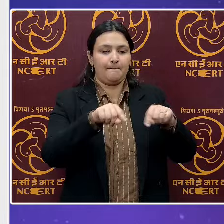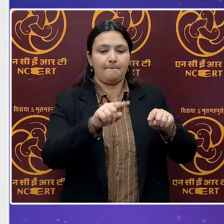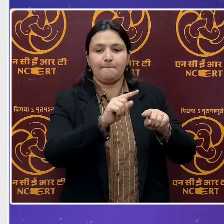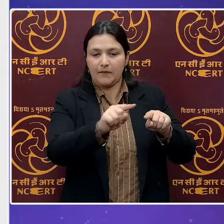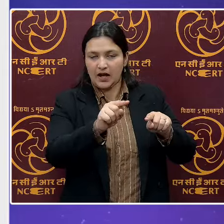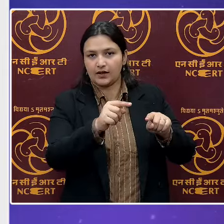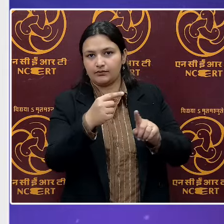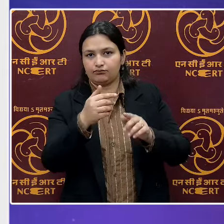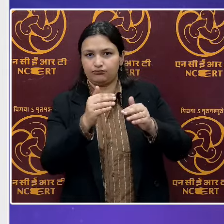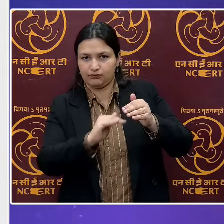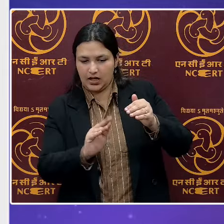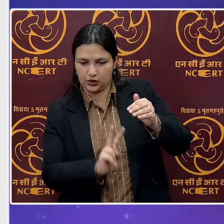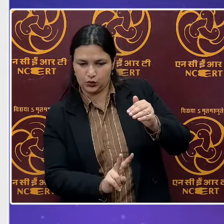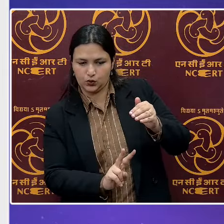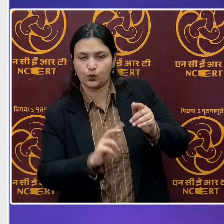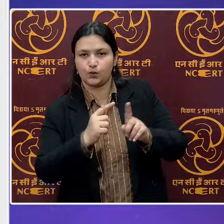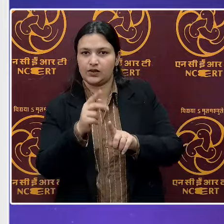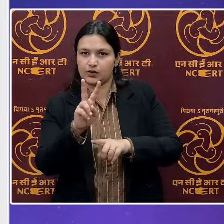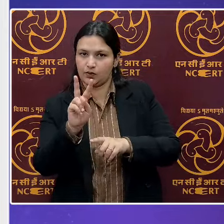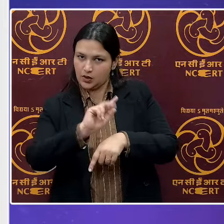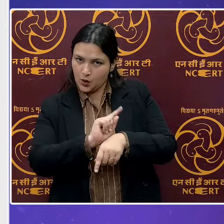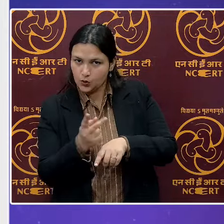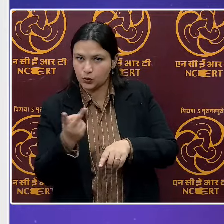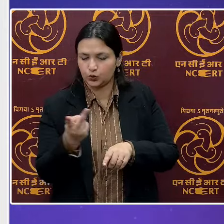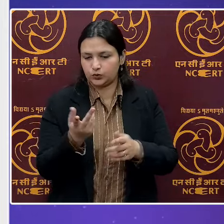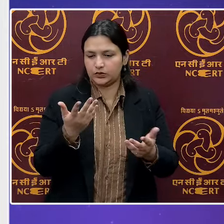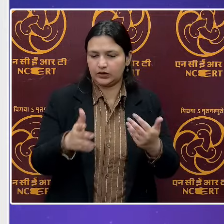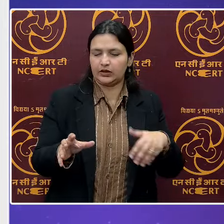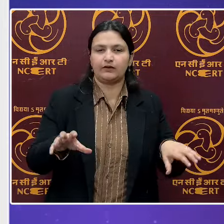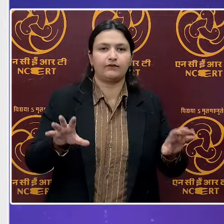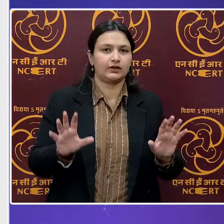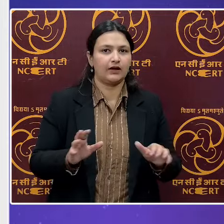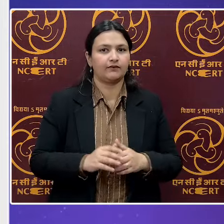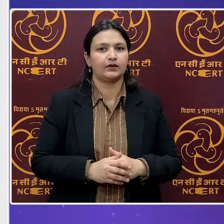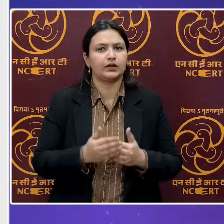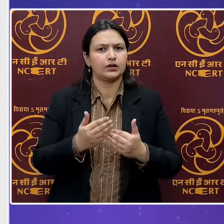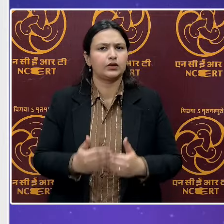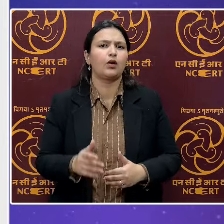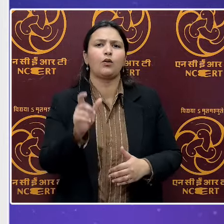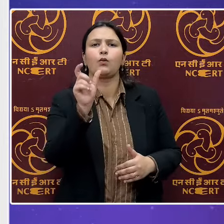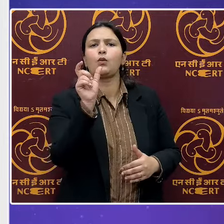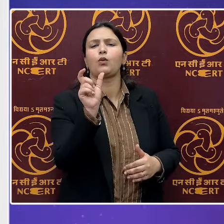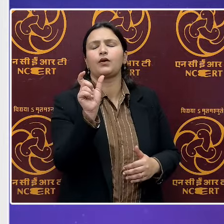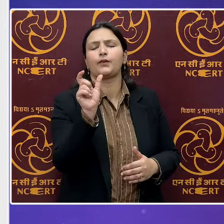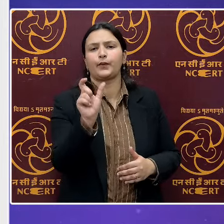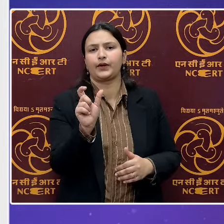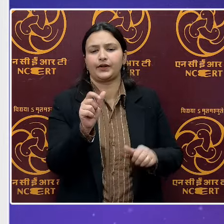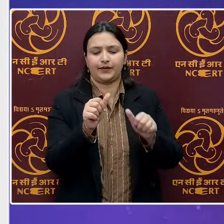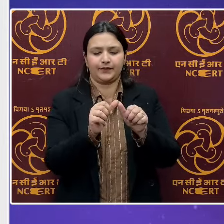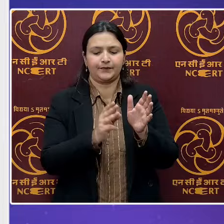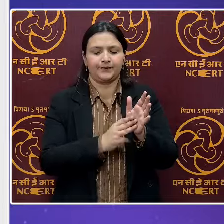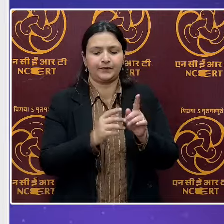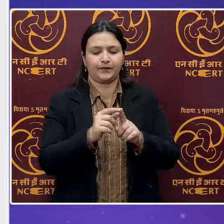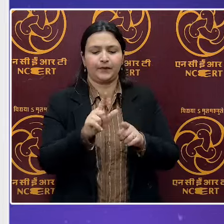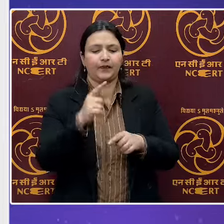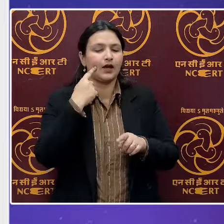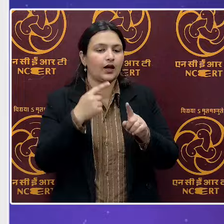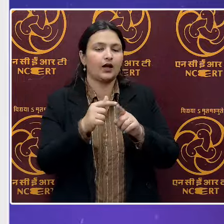velocity? Amplitude. So far you have used the word amplitude. Amplitude means maximum